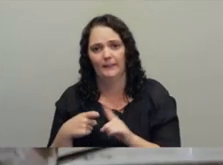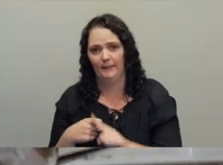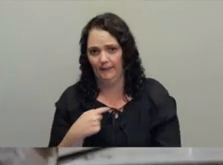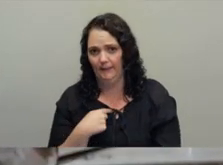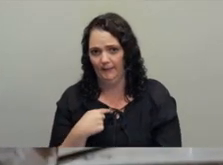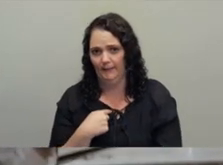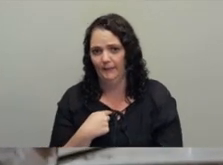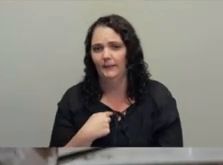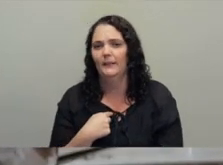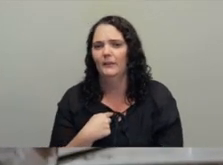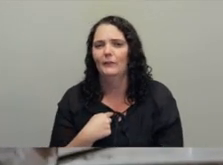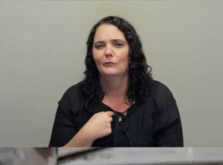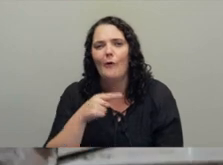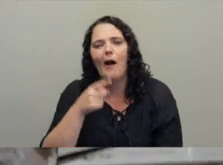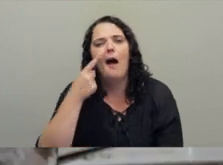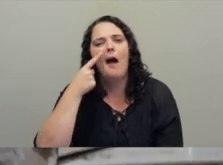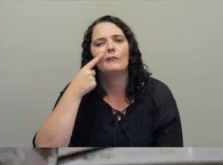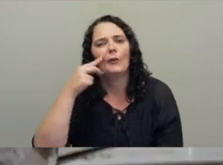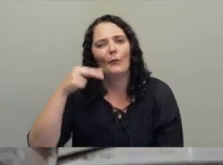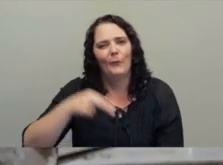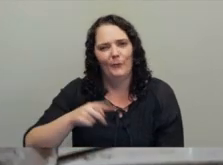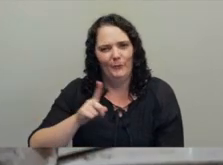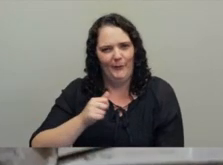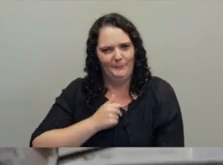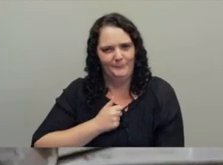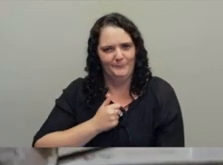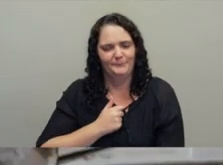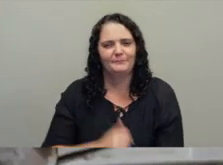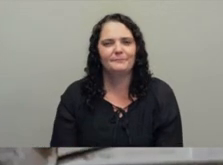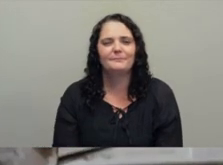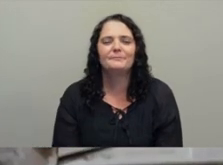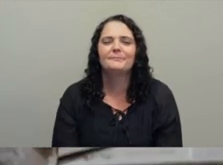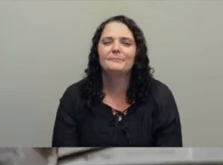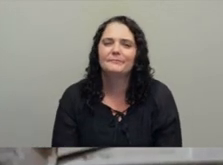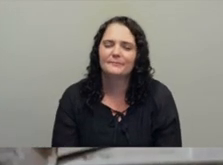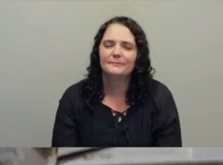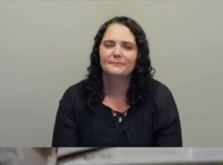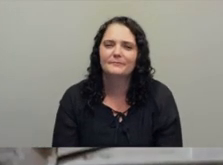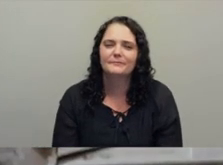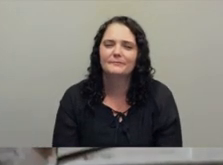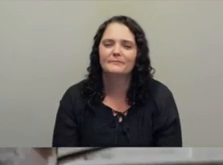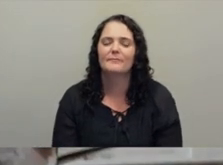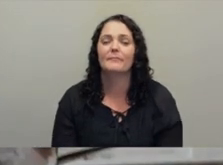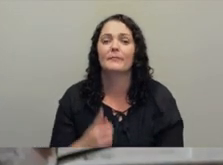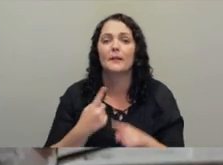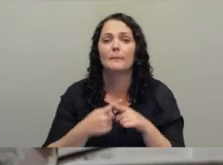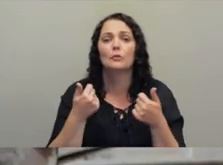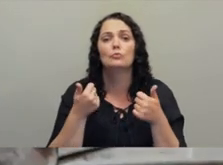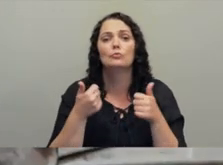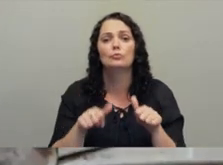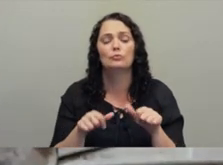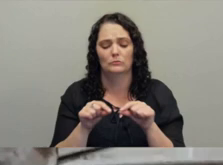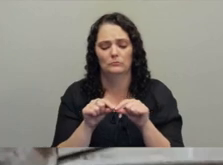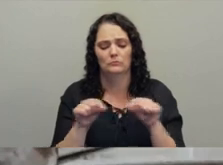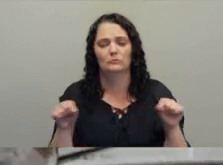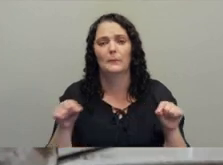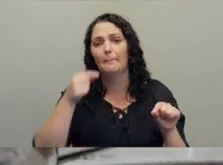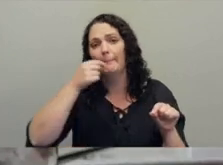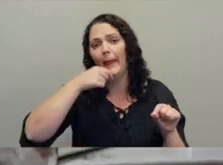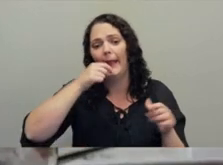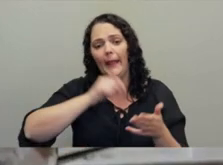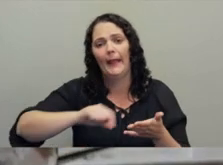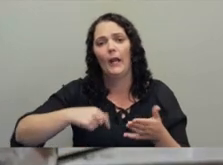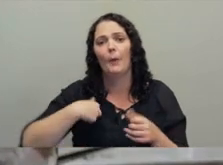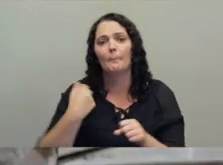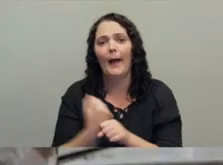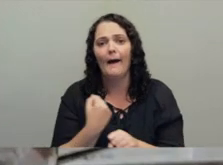what that looks like. And I'm gonna work with my homemade pen and my tea-based ink. All right, fresh